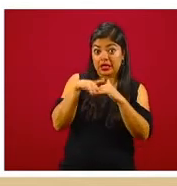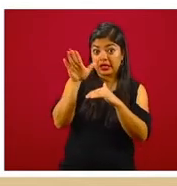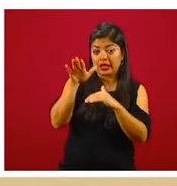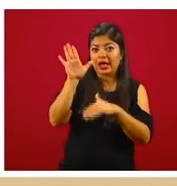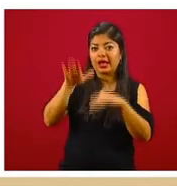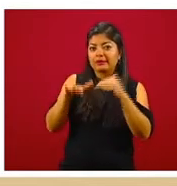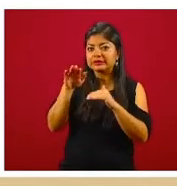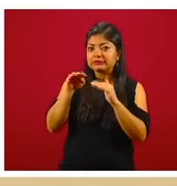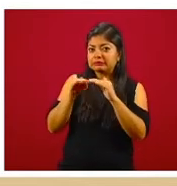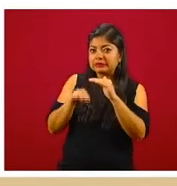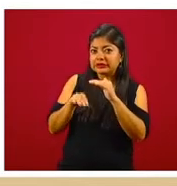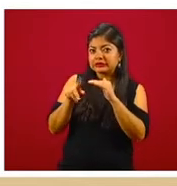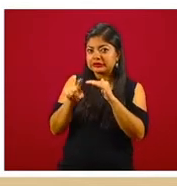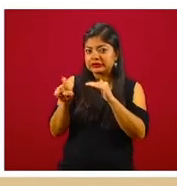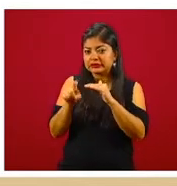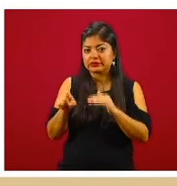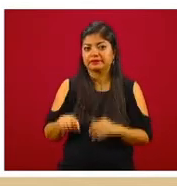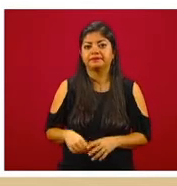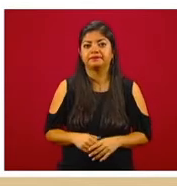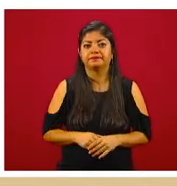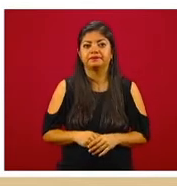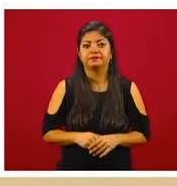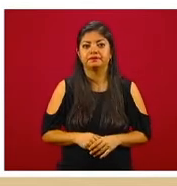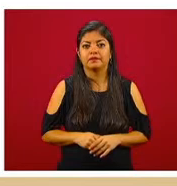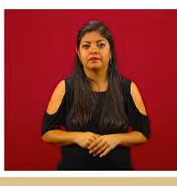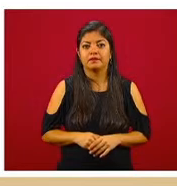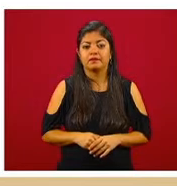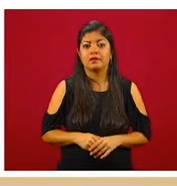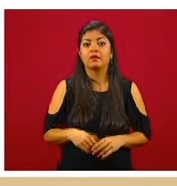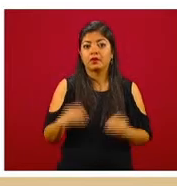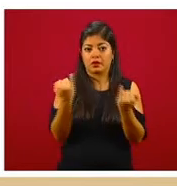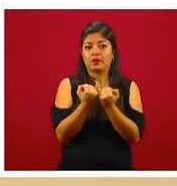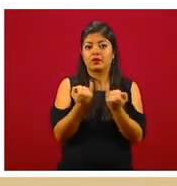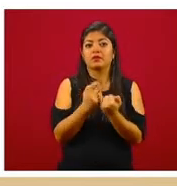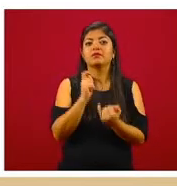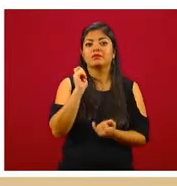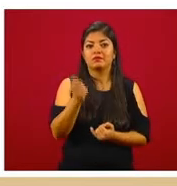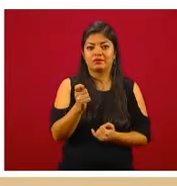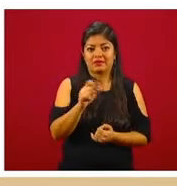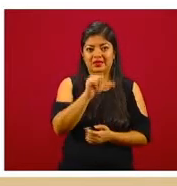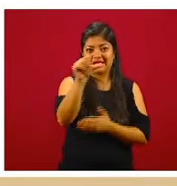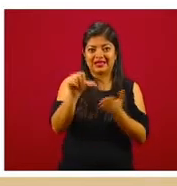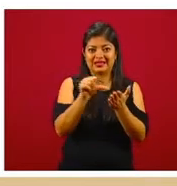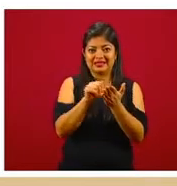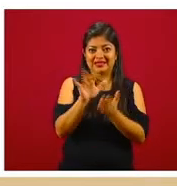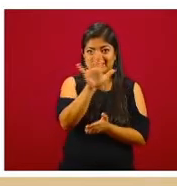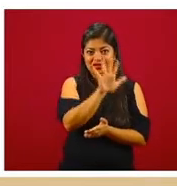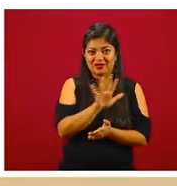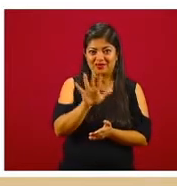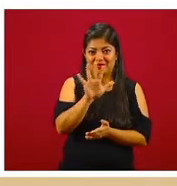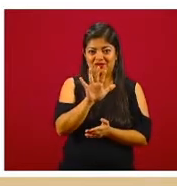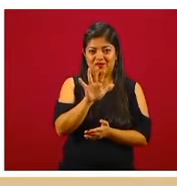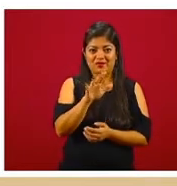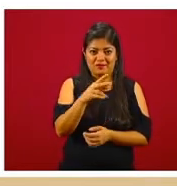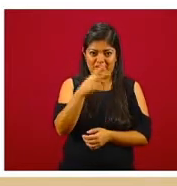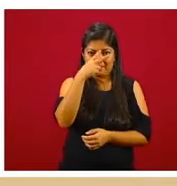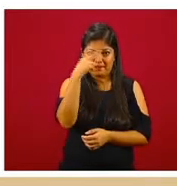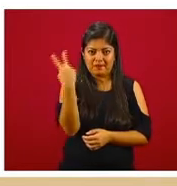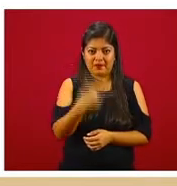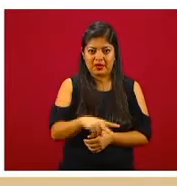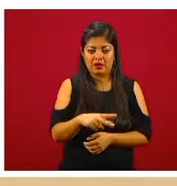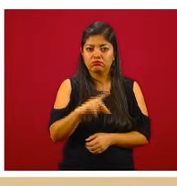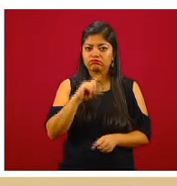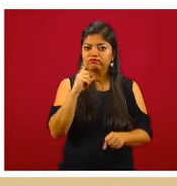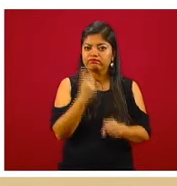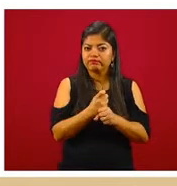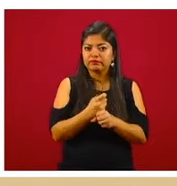veces they have menos de 100 been casos. La fluctuating siguiente, between 100 and 200 cases, también la zona metropolitana give del or Valle take. de México es la zona que On my tiene la next slide, mayor you can cantidad see de how casos